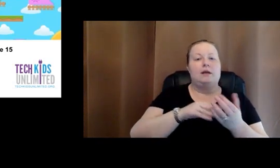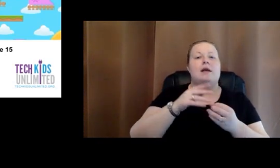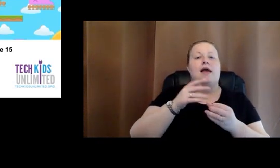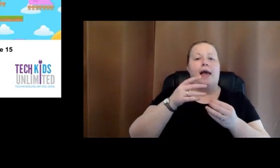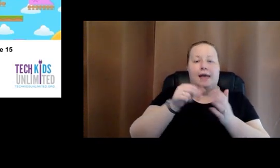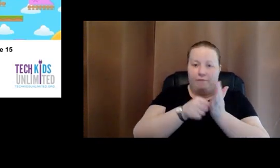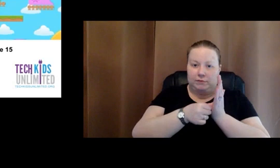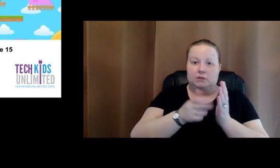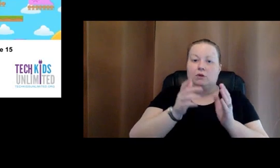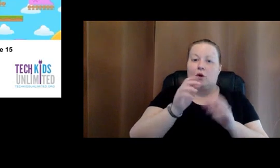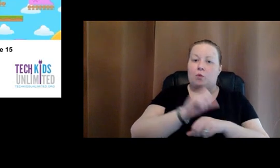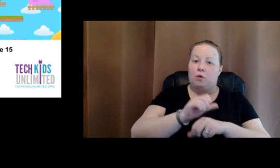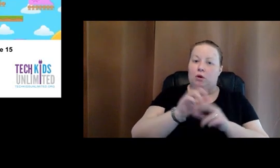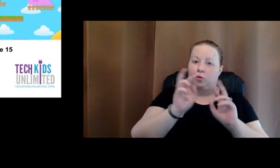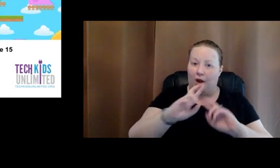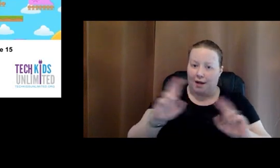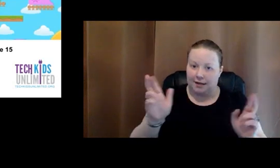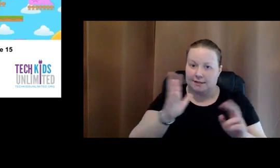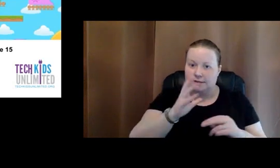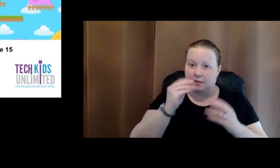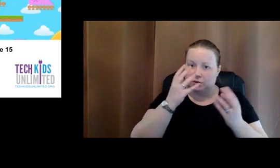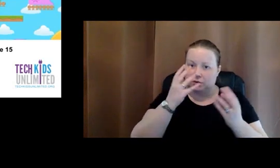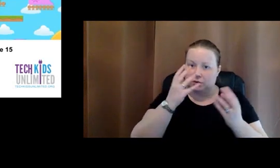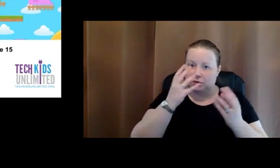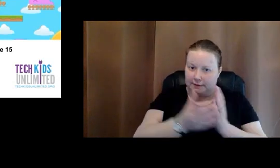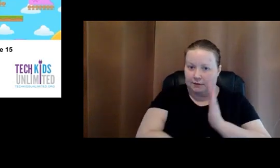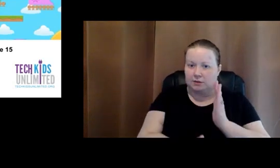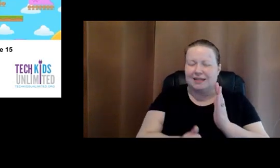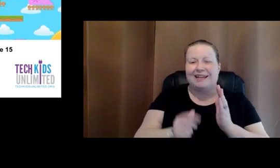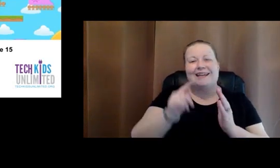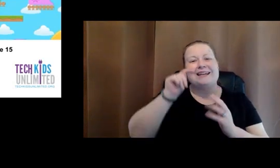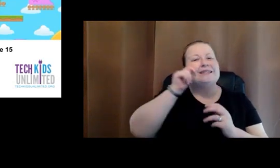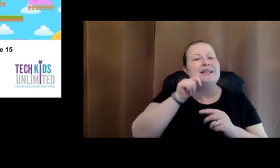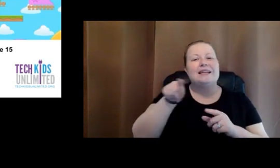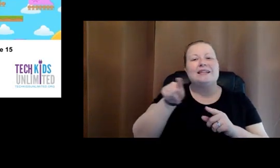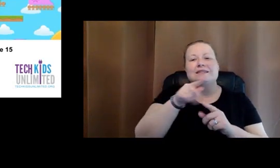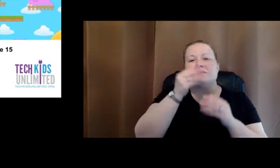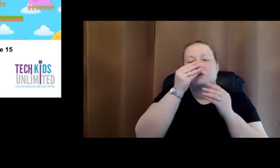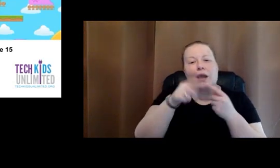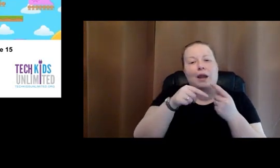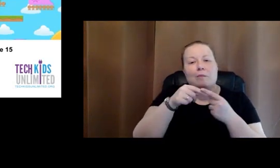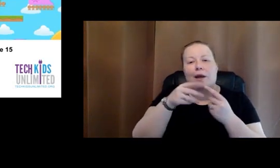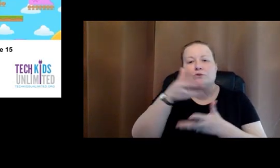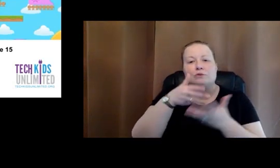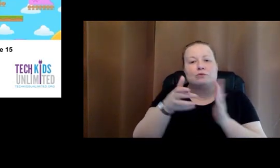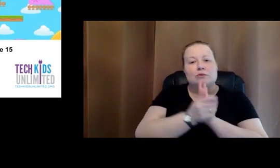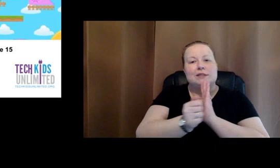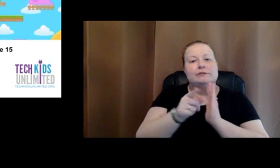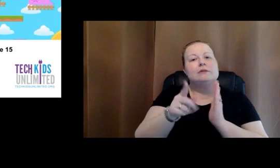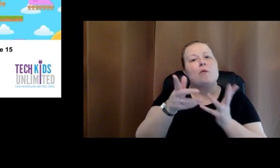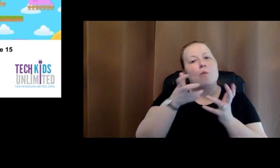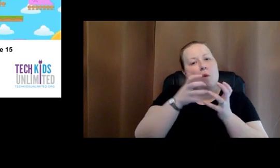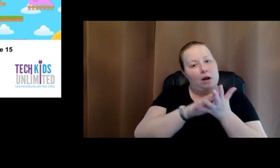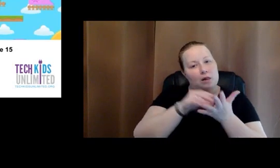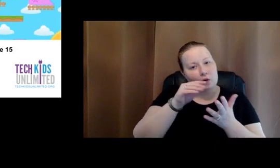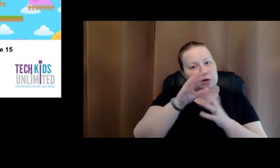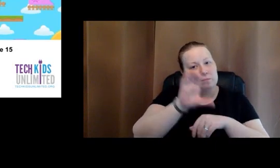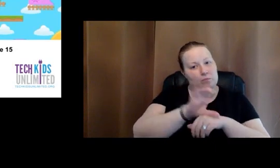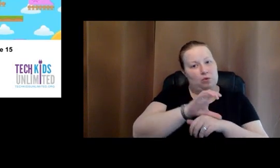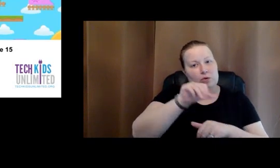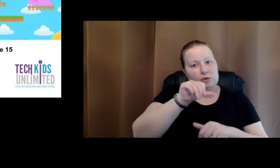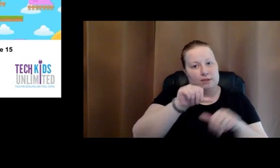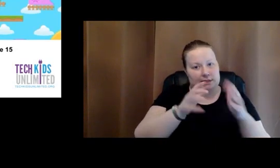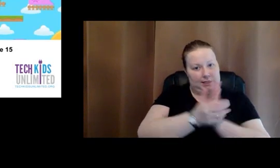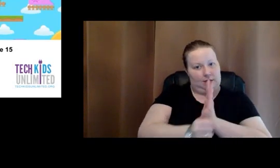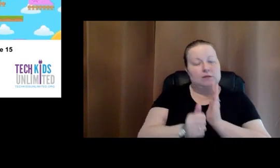readiness and soft skills. Teens kind of don't care about social skills. They want to learn computer skills, but the parents